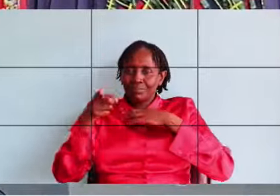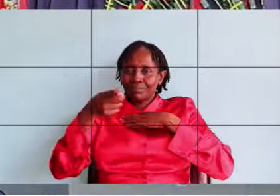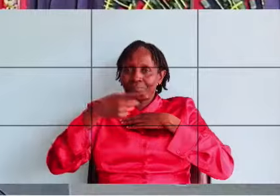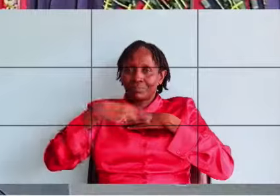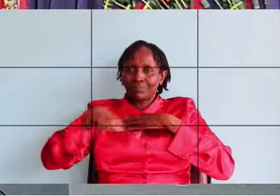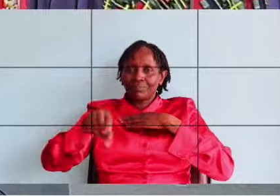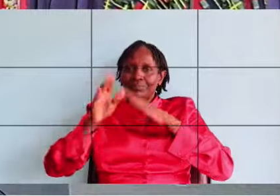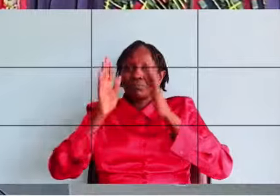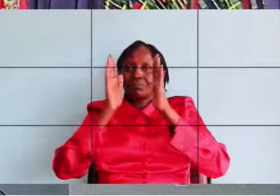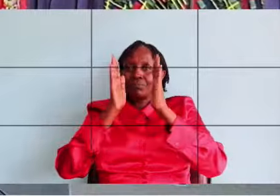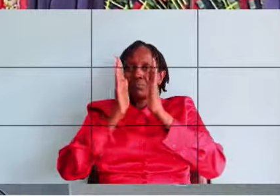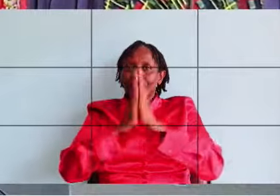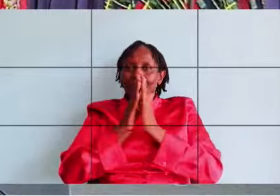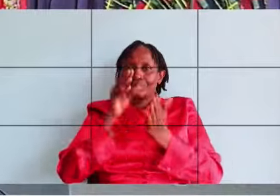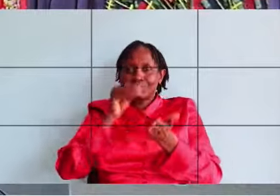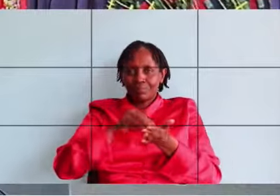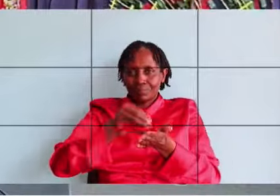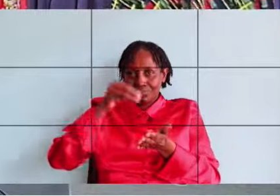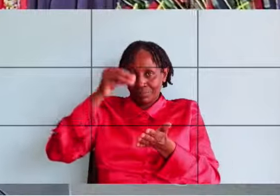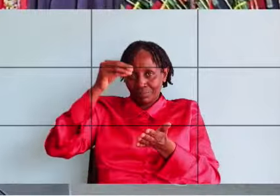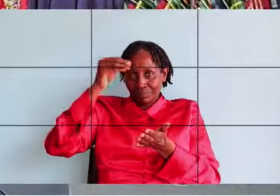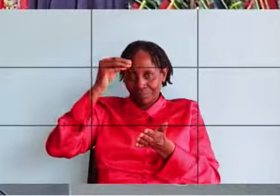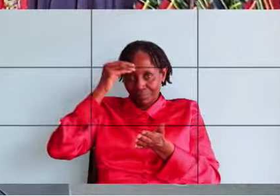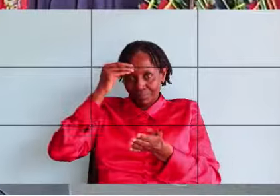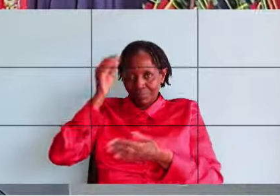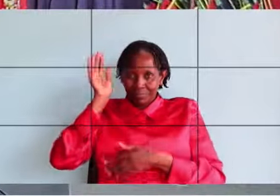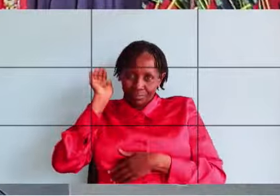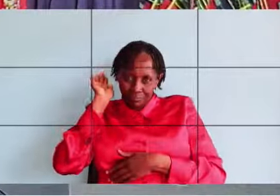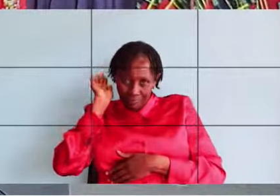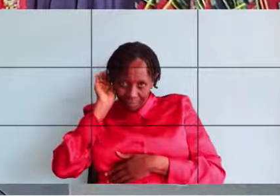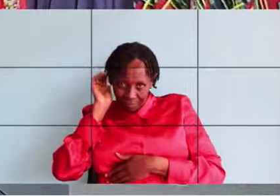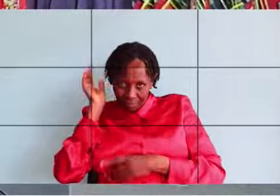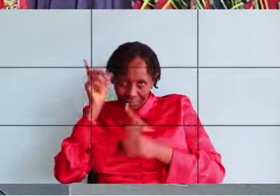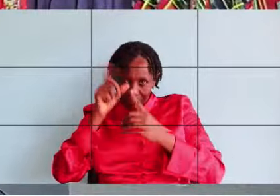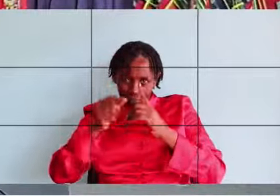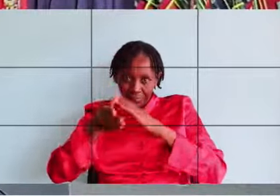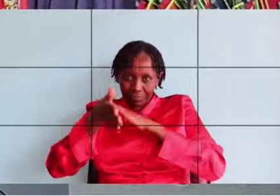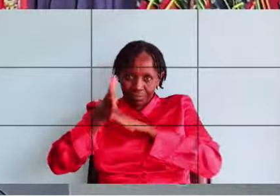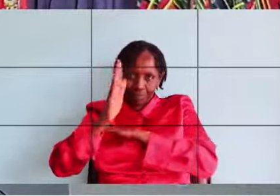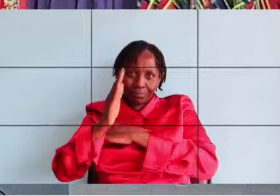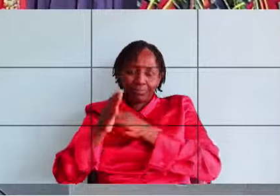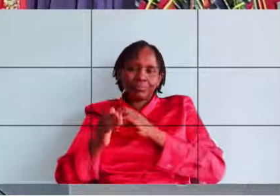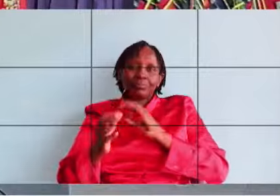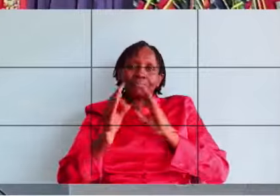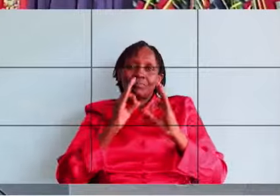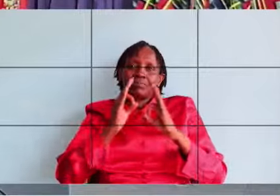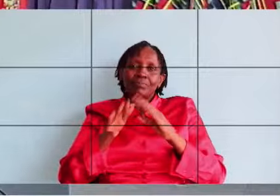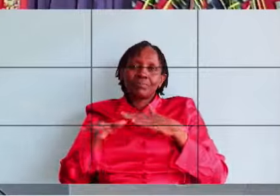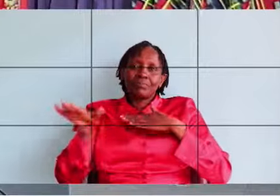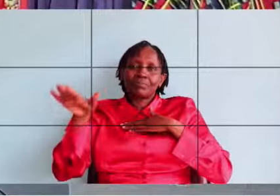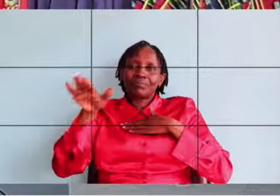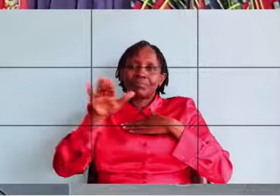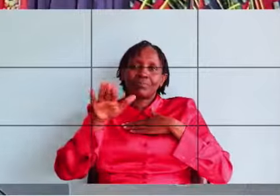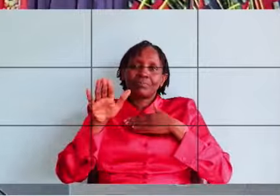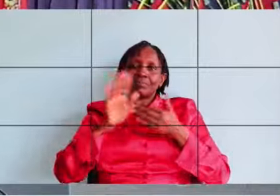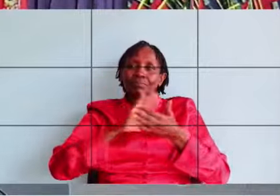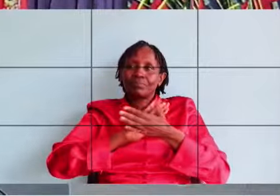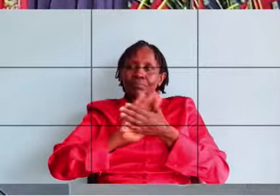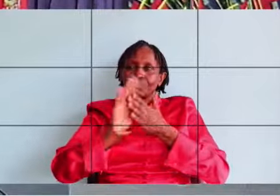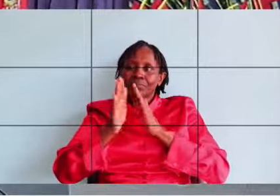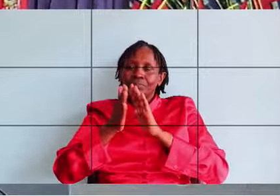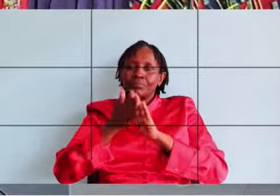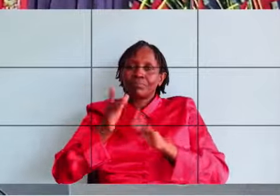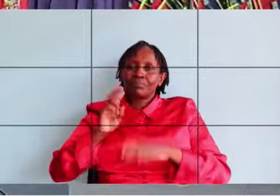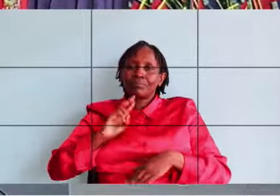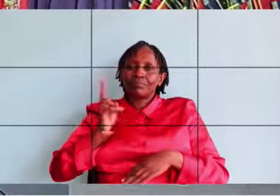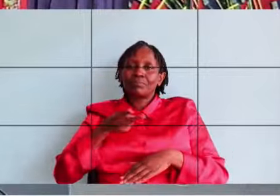to the obedience of your word. If there are areas we have not walked in obedience, we ask for your forgiveness. Here we are,